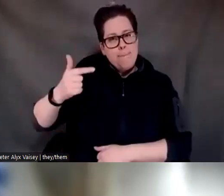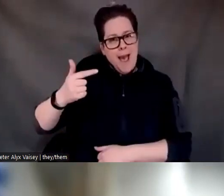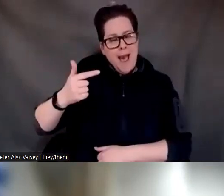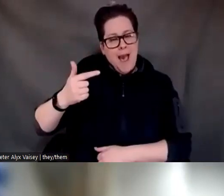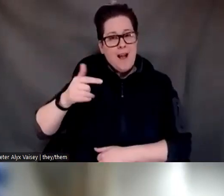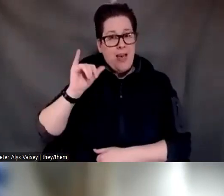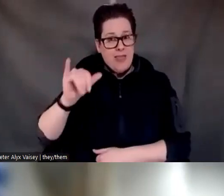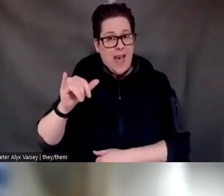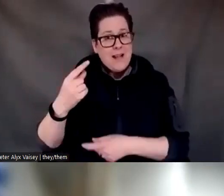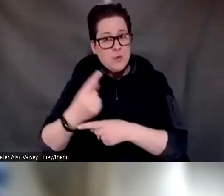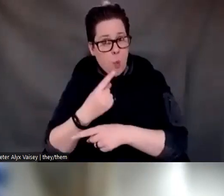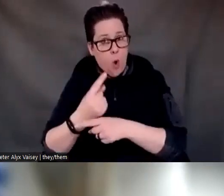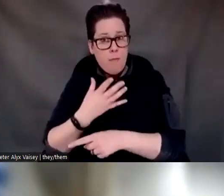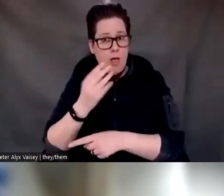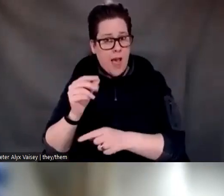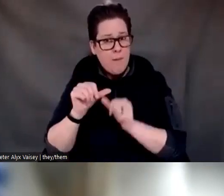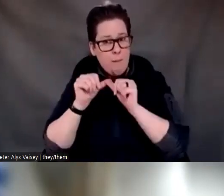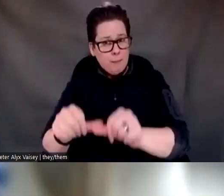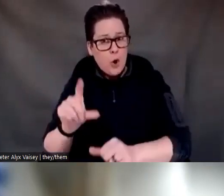permanent?